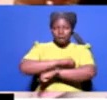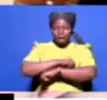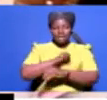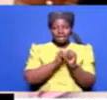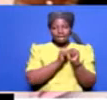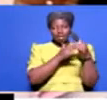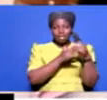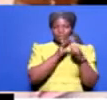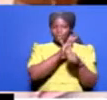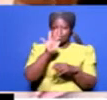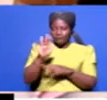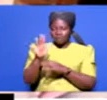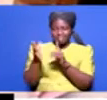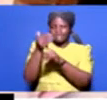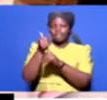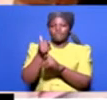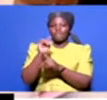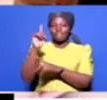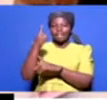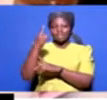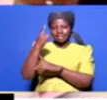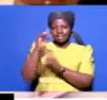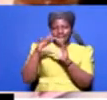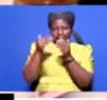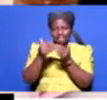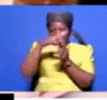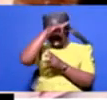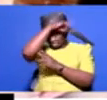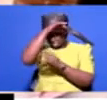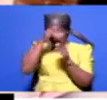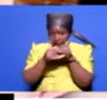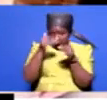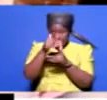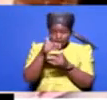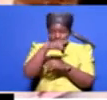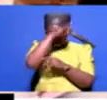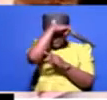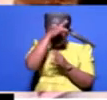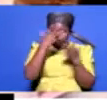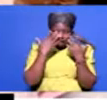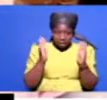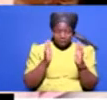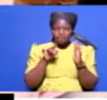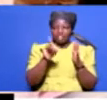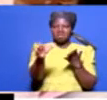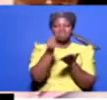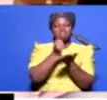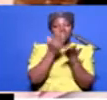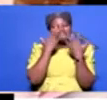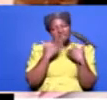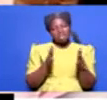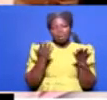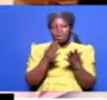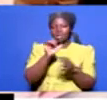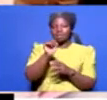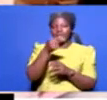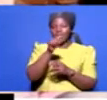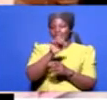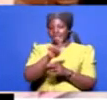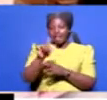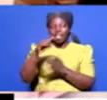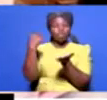attaining a first-class honors degree. After graduation, Kibaki was employed at Shell Uganda